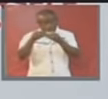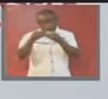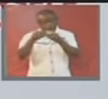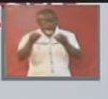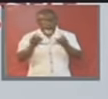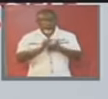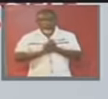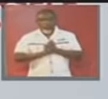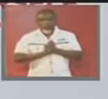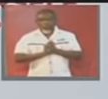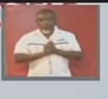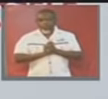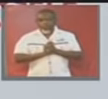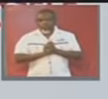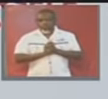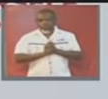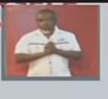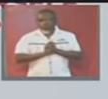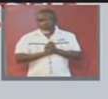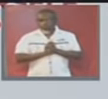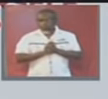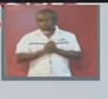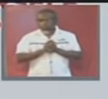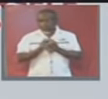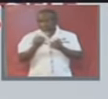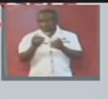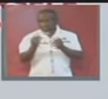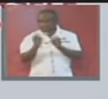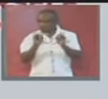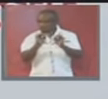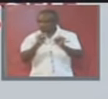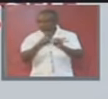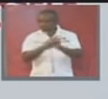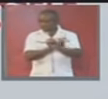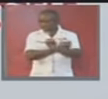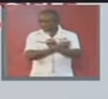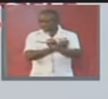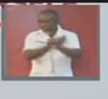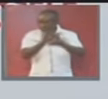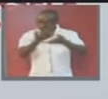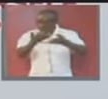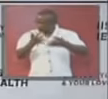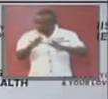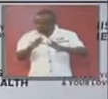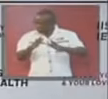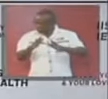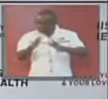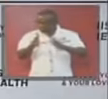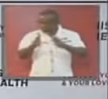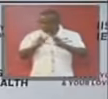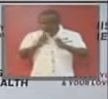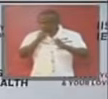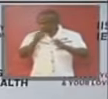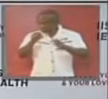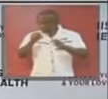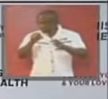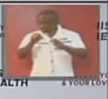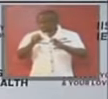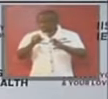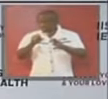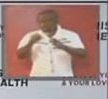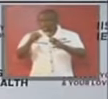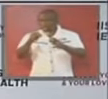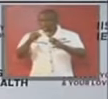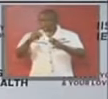to weigh in on this one. No vaccine had, as yet, if I'm to be corrected, has been approved by